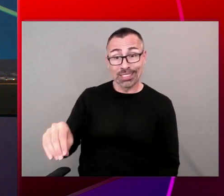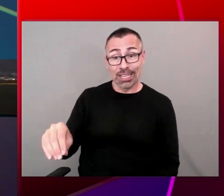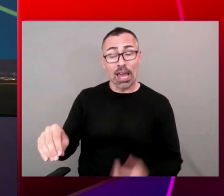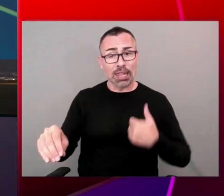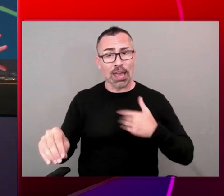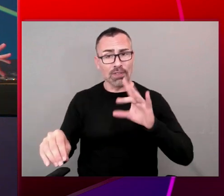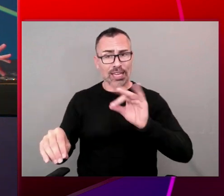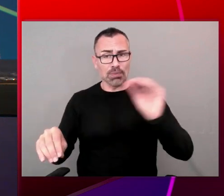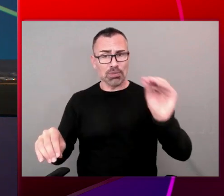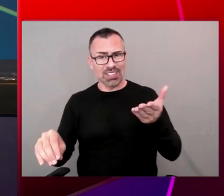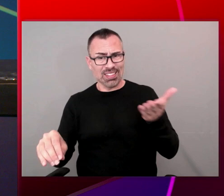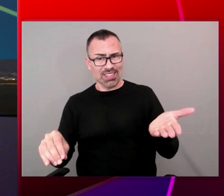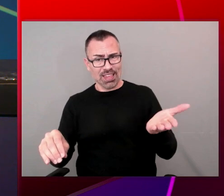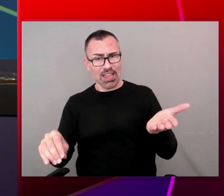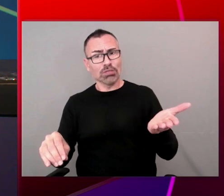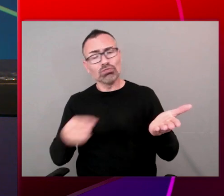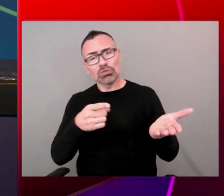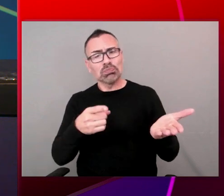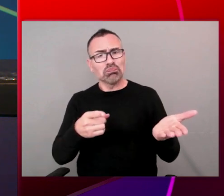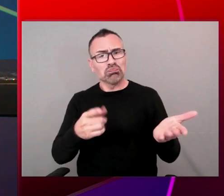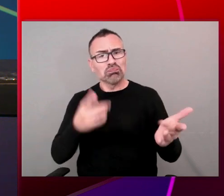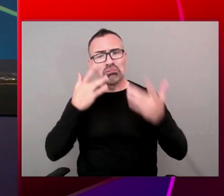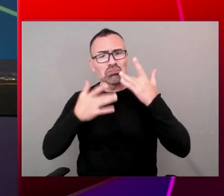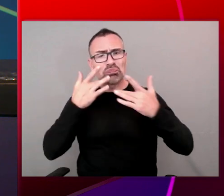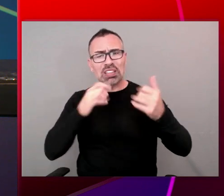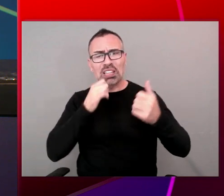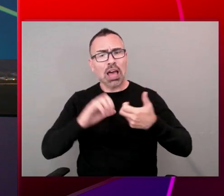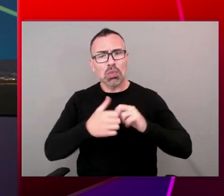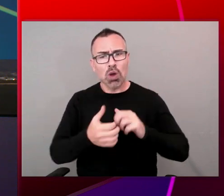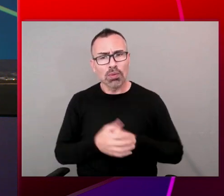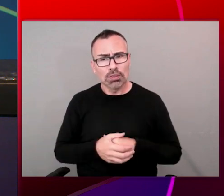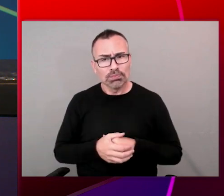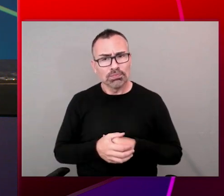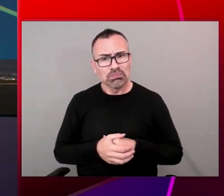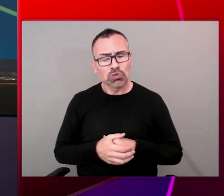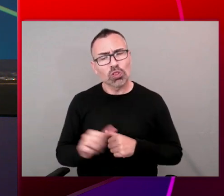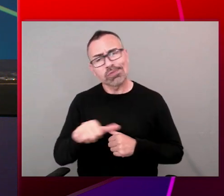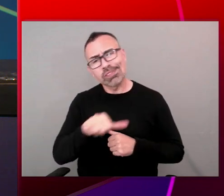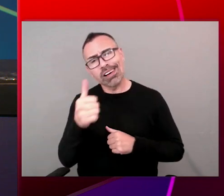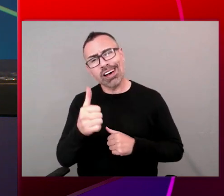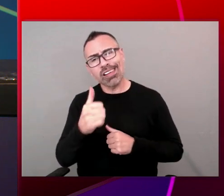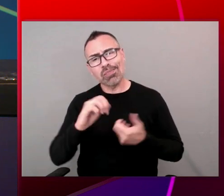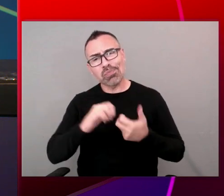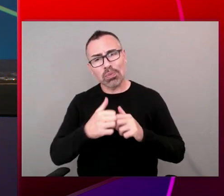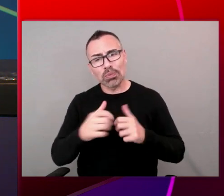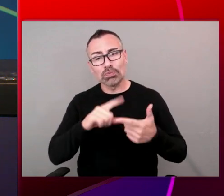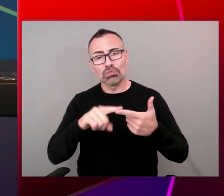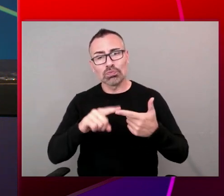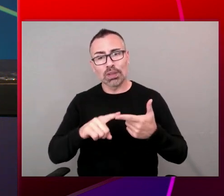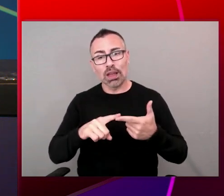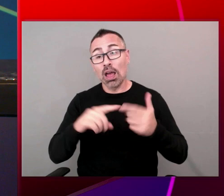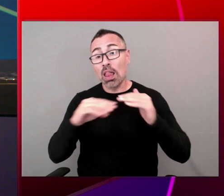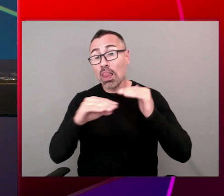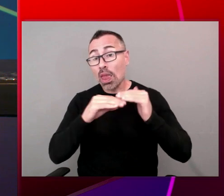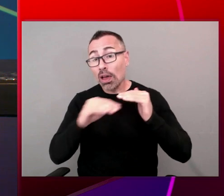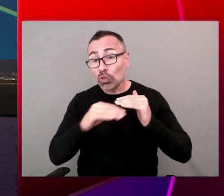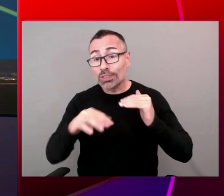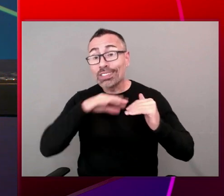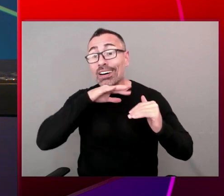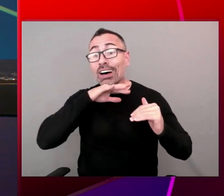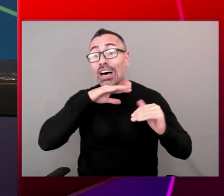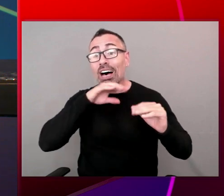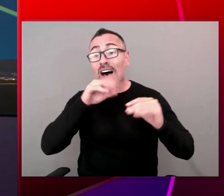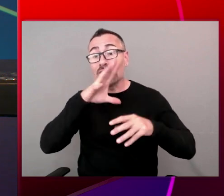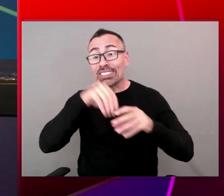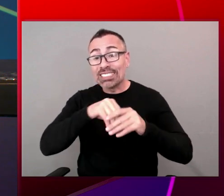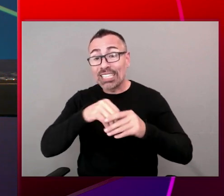you're probably all right from scarcity. You can also look at, what are the levels of different contaminants. So maybe that's something we